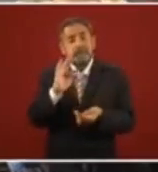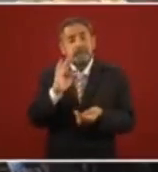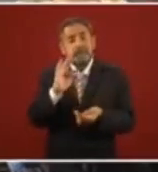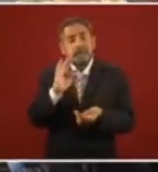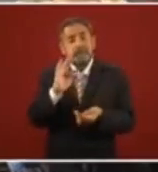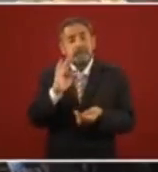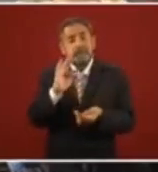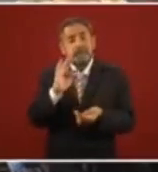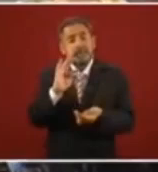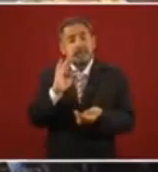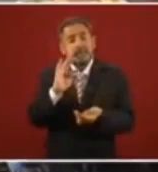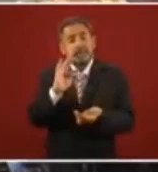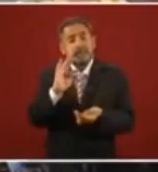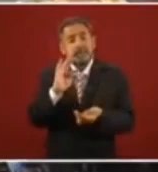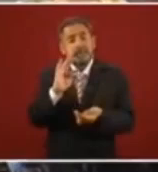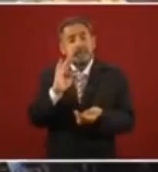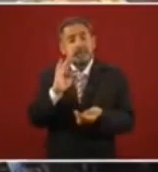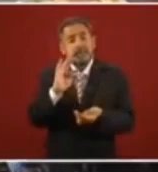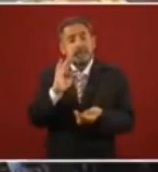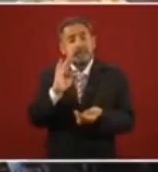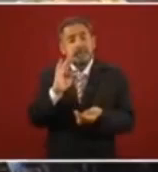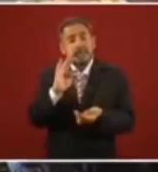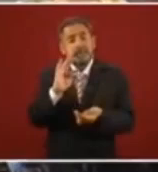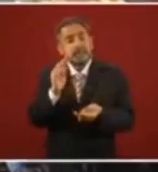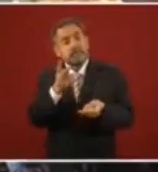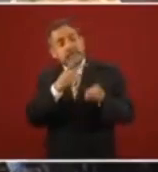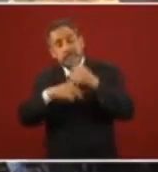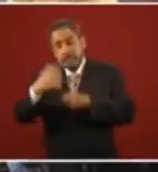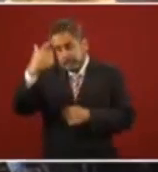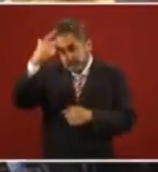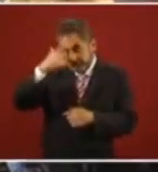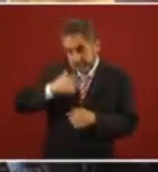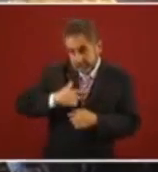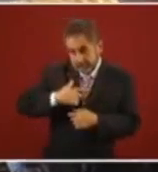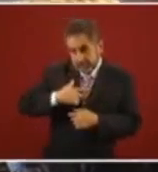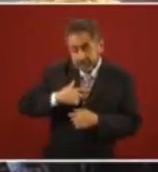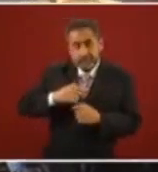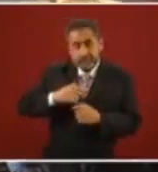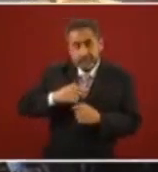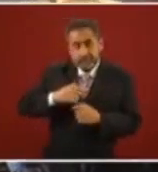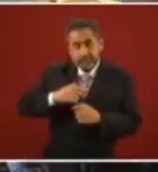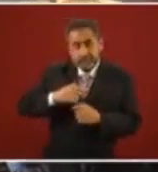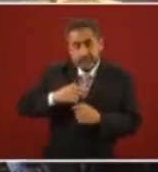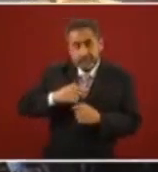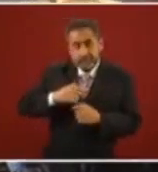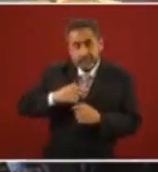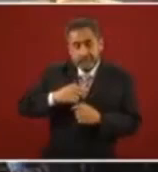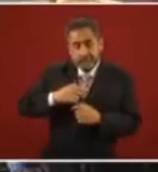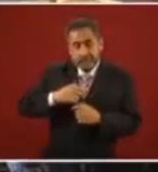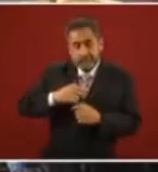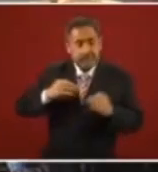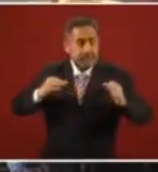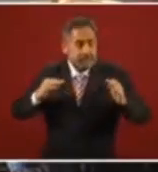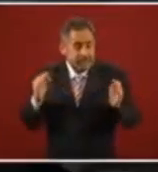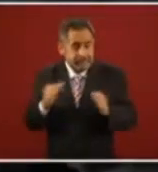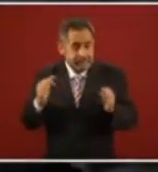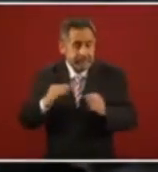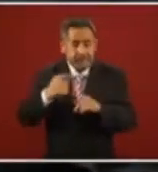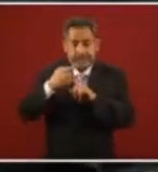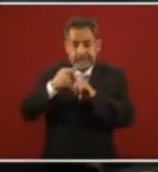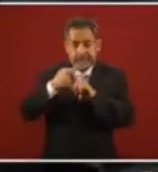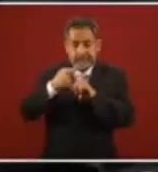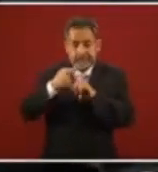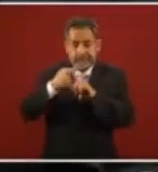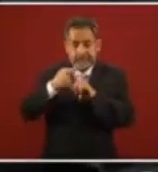...the gas will... ...disipate... ...but if we're... at night... ...baja la temperatura... ...then the temperature... ...will drop... ...no hay luz